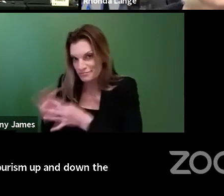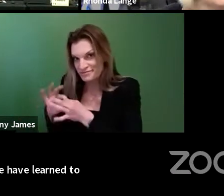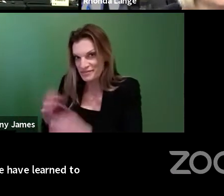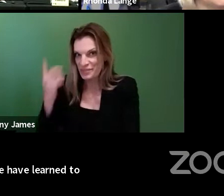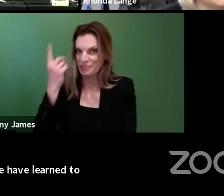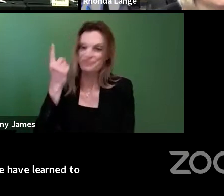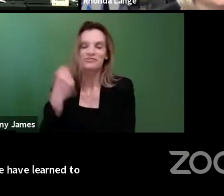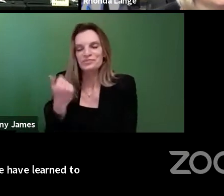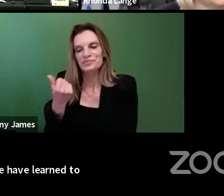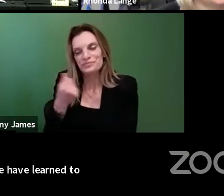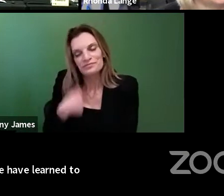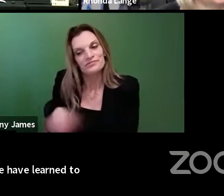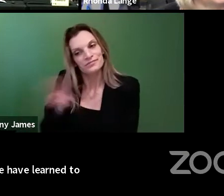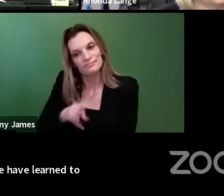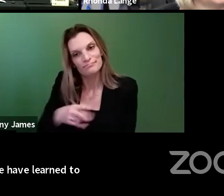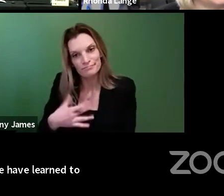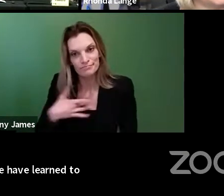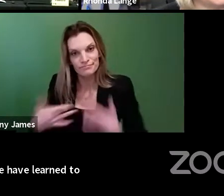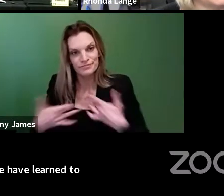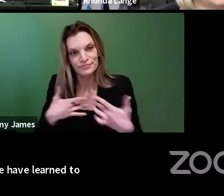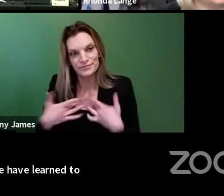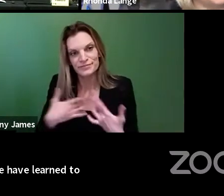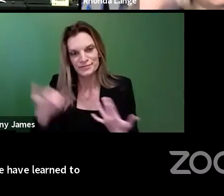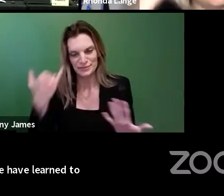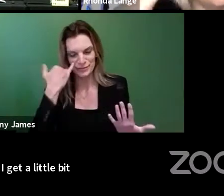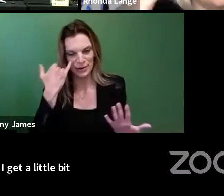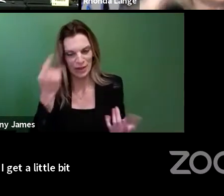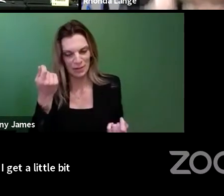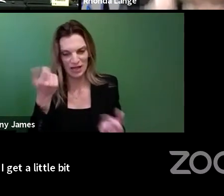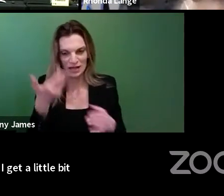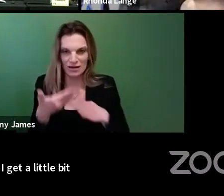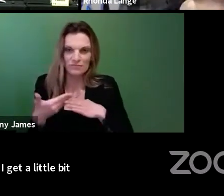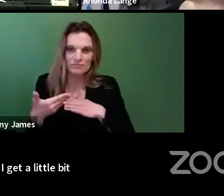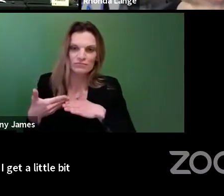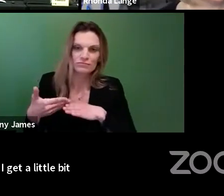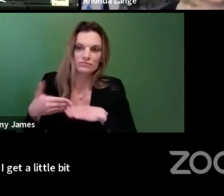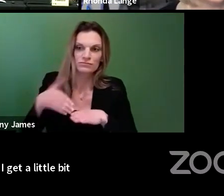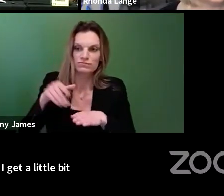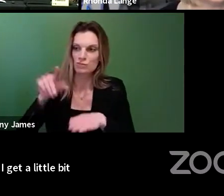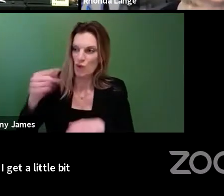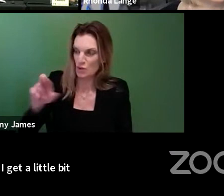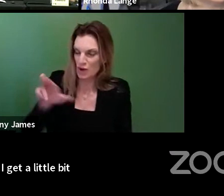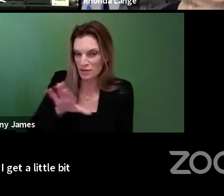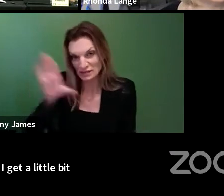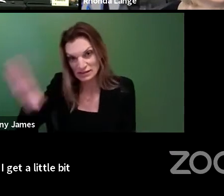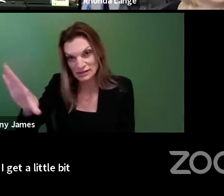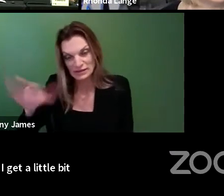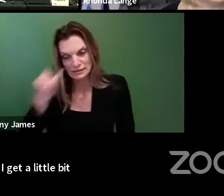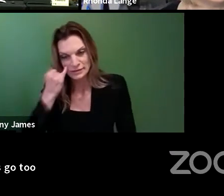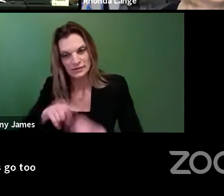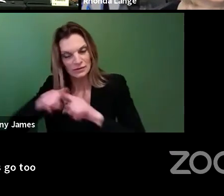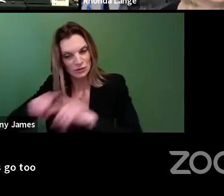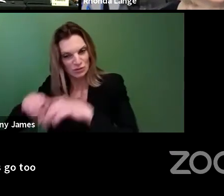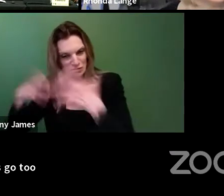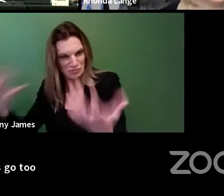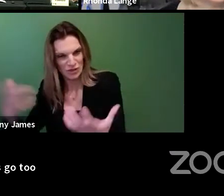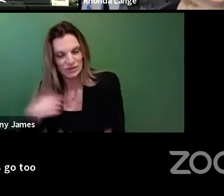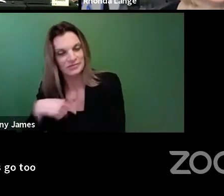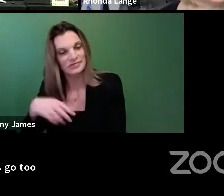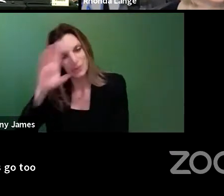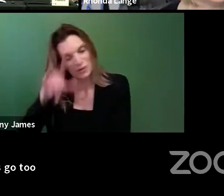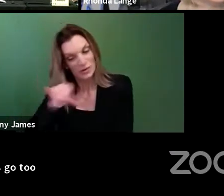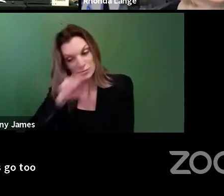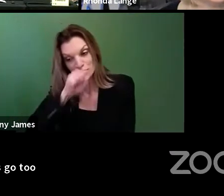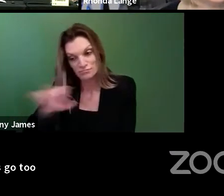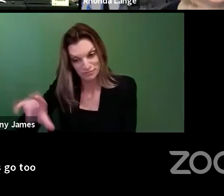bit concerned if things go too far, especially towards Grand Rapids. I love Grand Rapids, but I know sometimes when